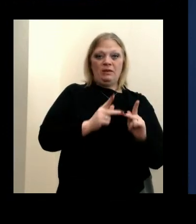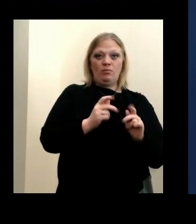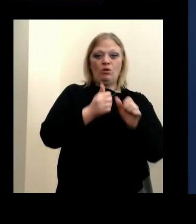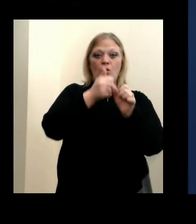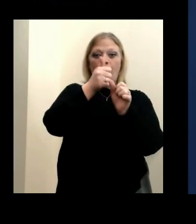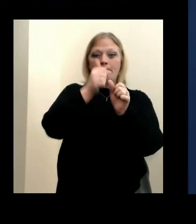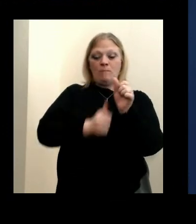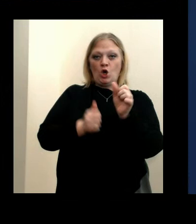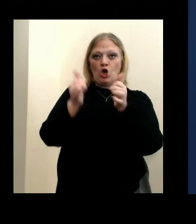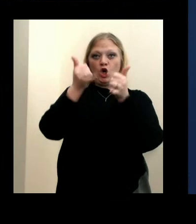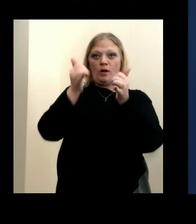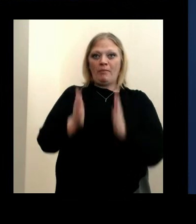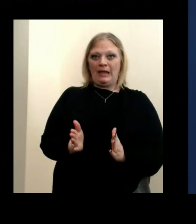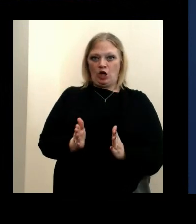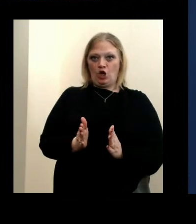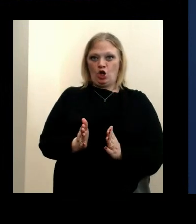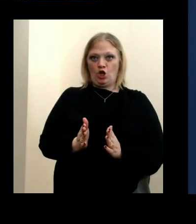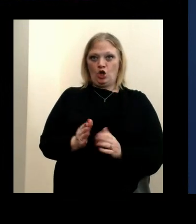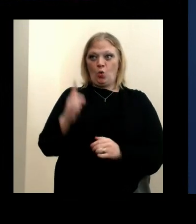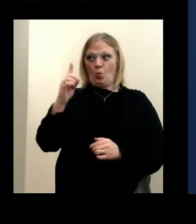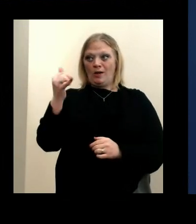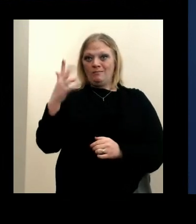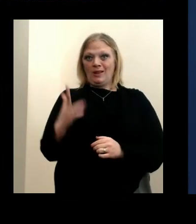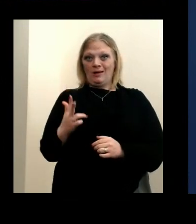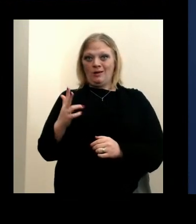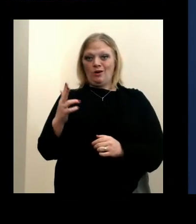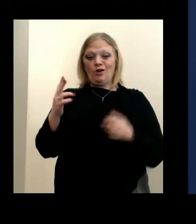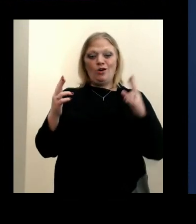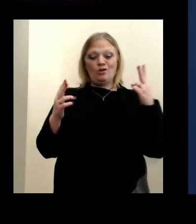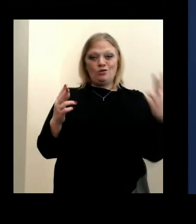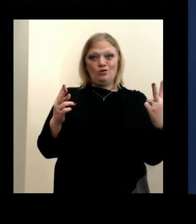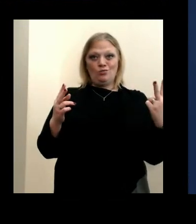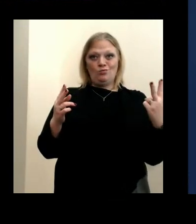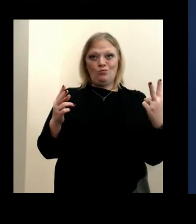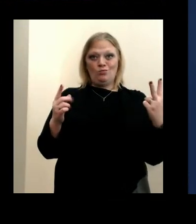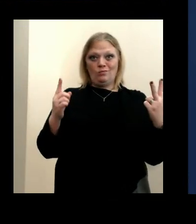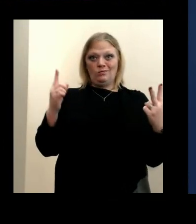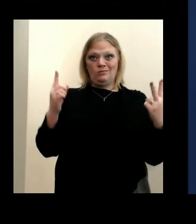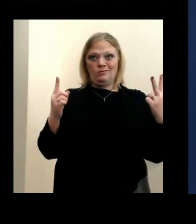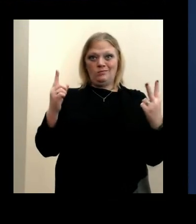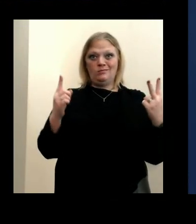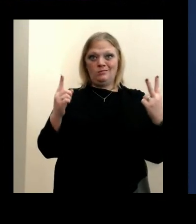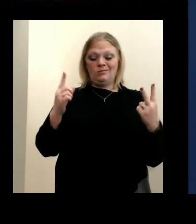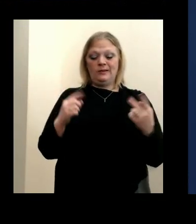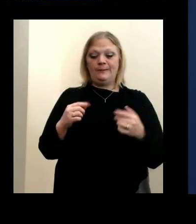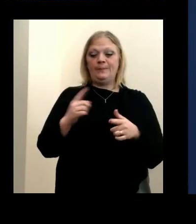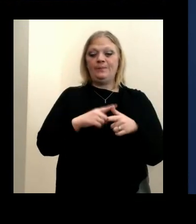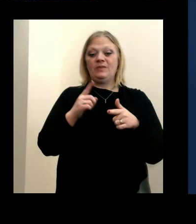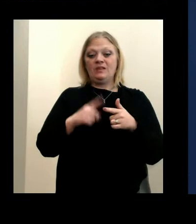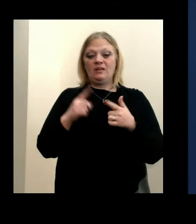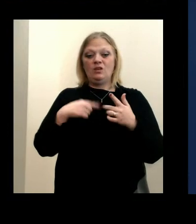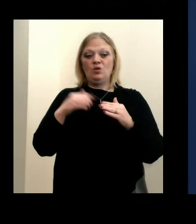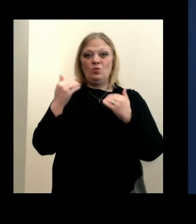per player. And then also for indoor facilities, they have to limit to the number of spectators to 50% of